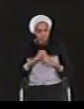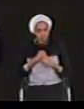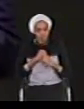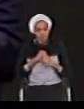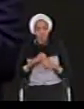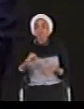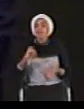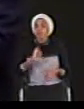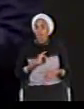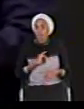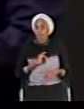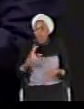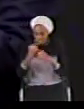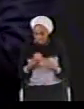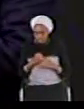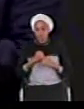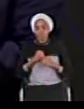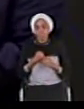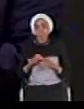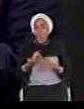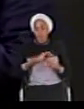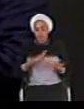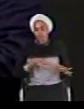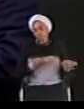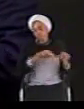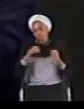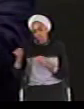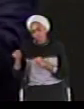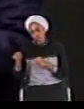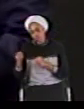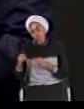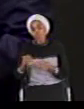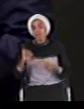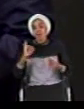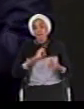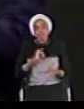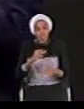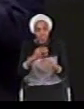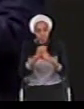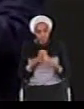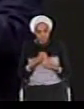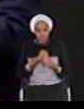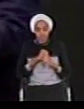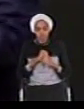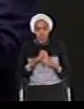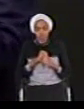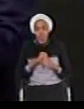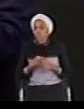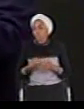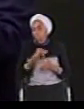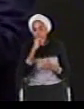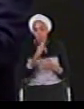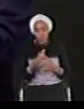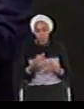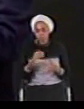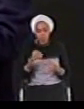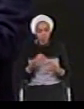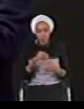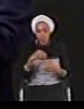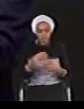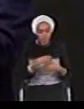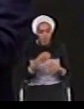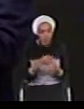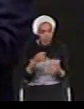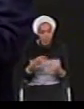I received, I delivered. I received, I didn't doctor it, tailor